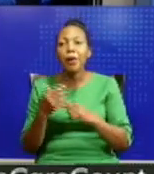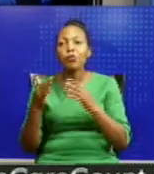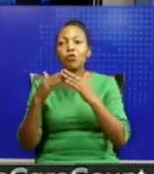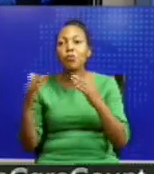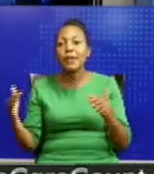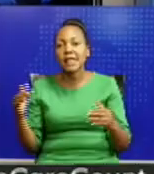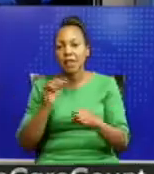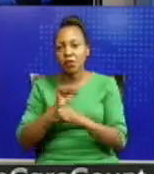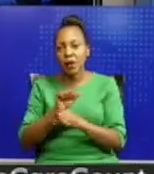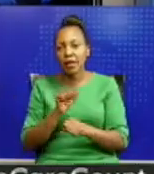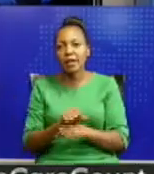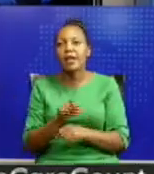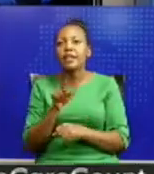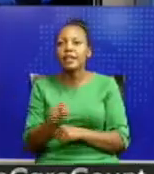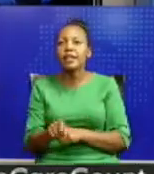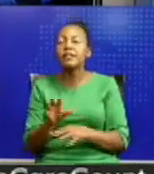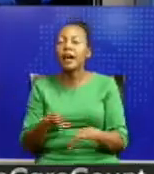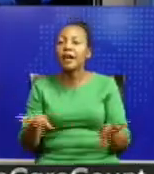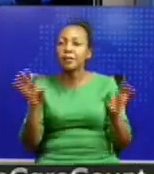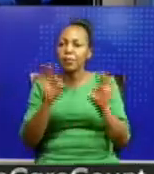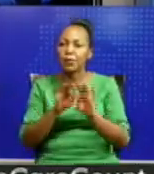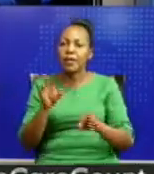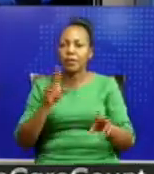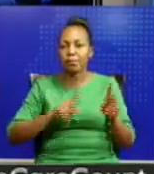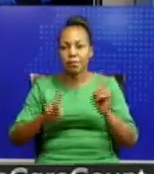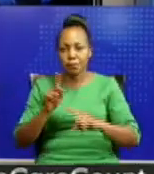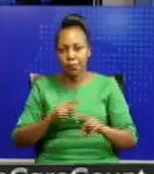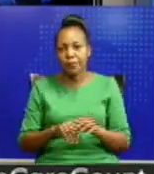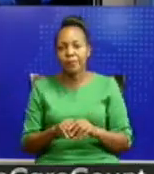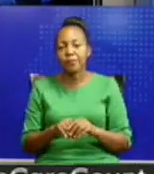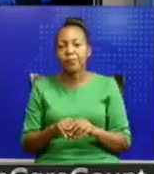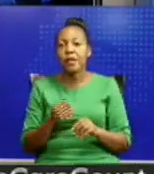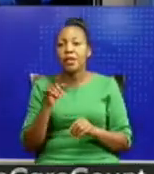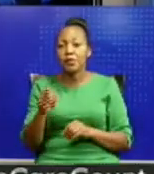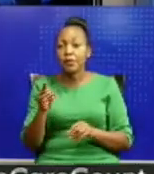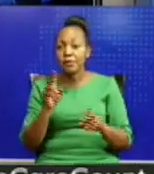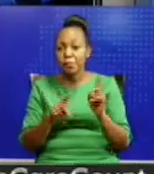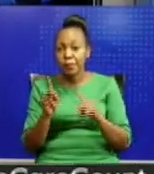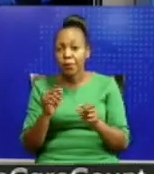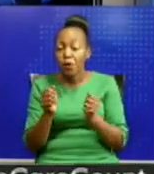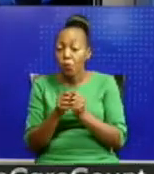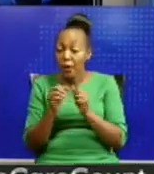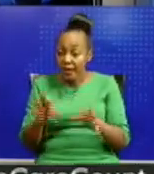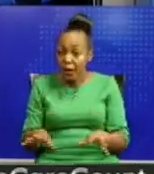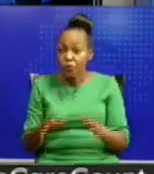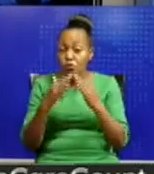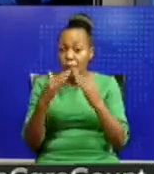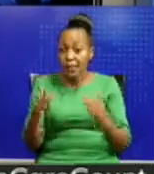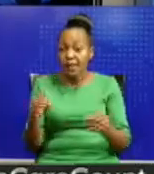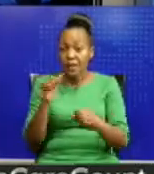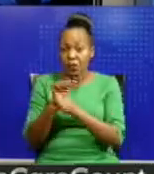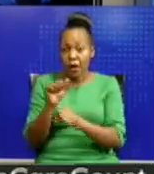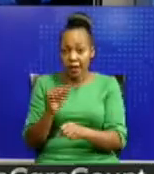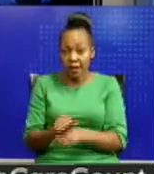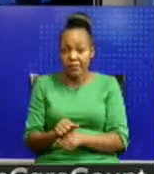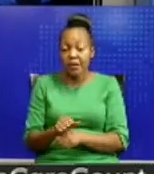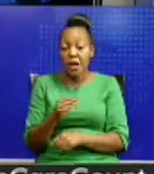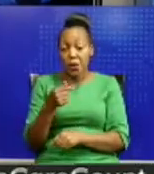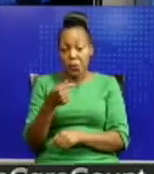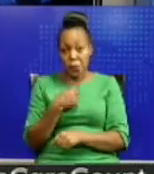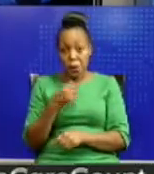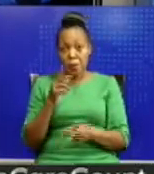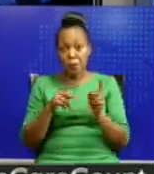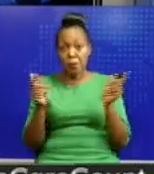they were this not is really essential workers. Because they've been doing the most. They are the ones who, without them, these essential workers cannot